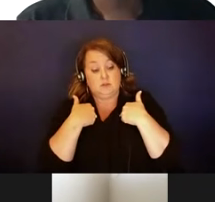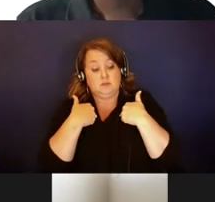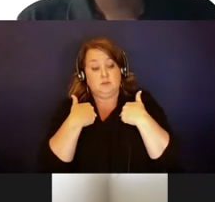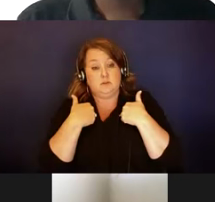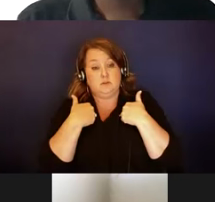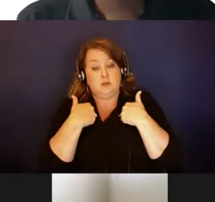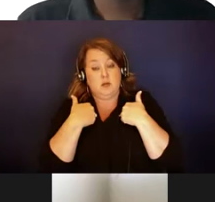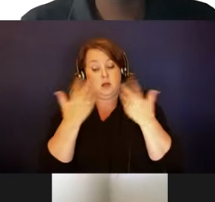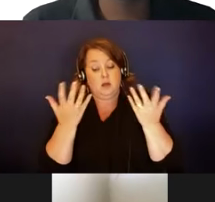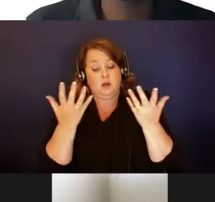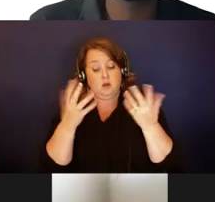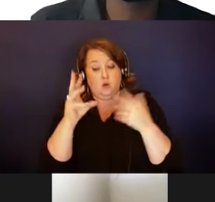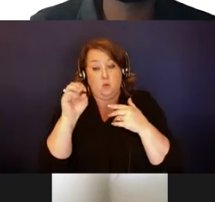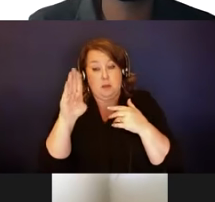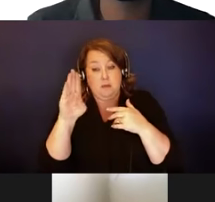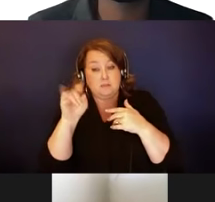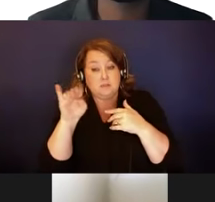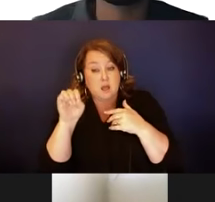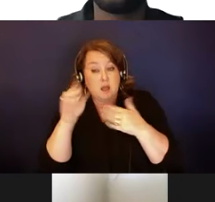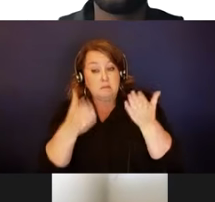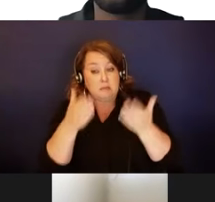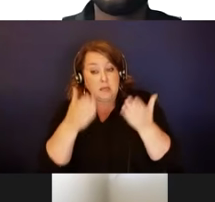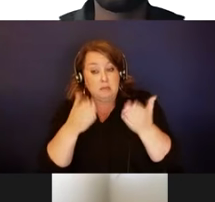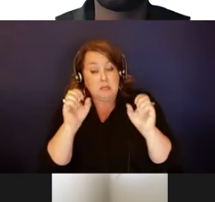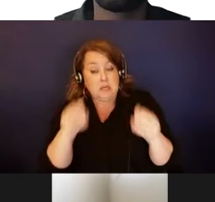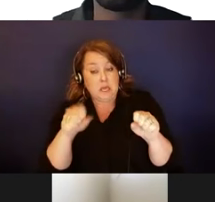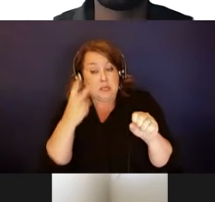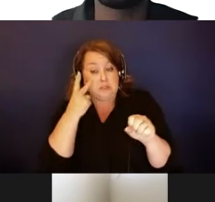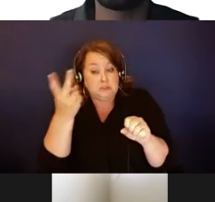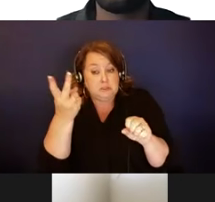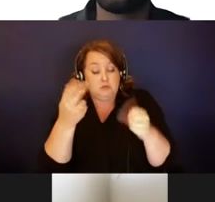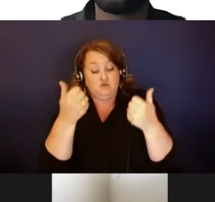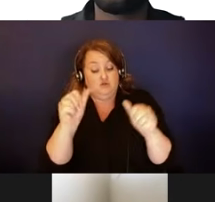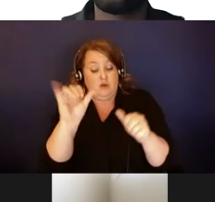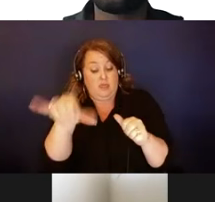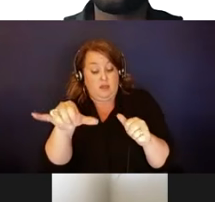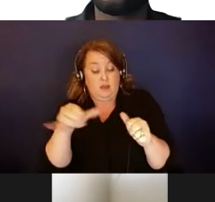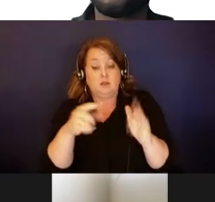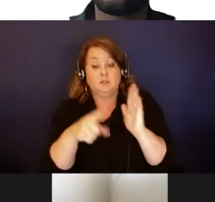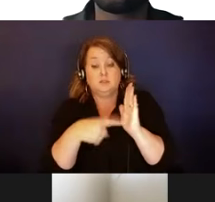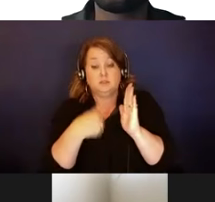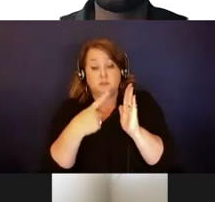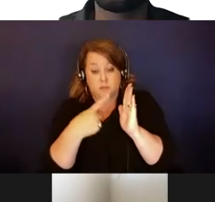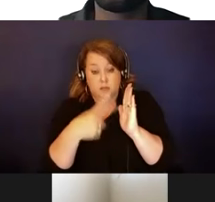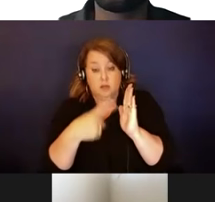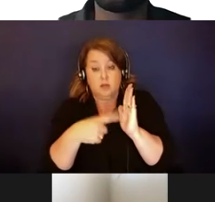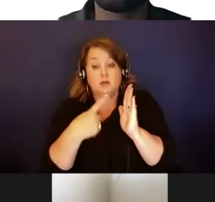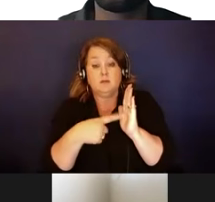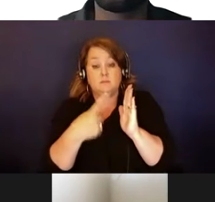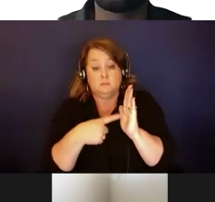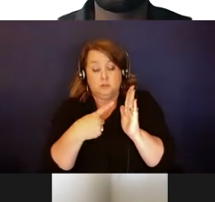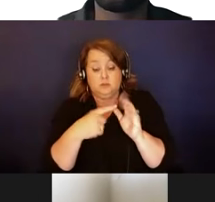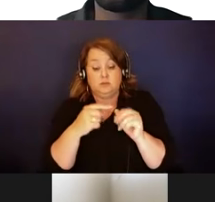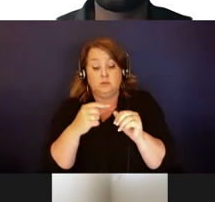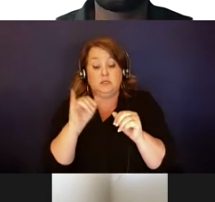a website that may come up, so you can try there. Sometimes your